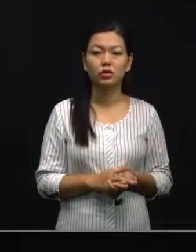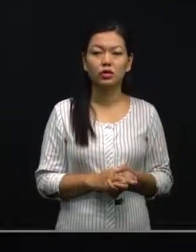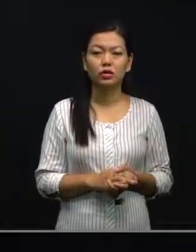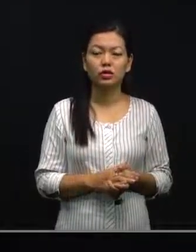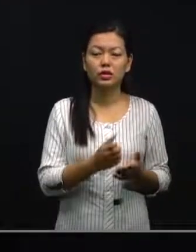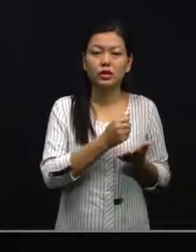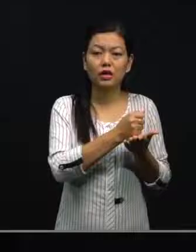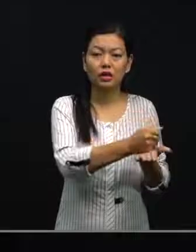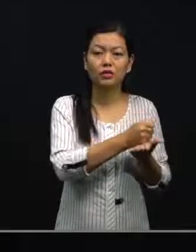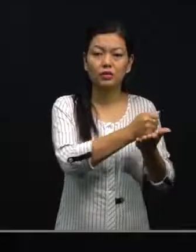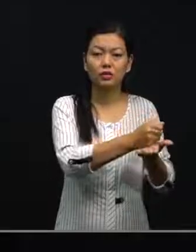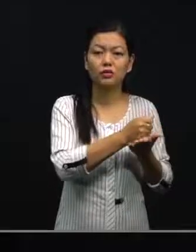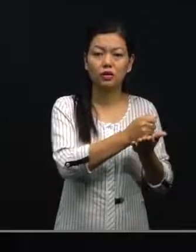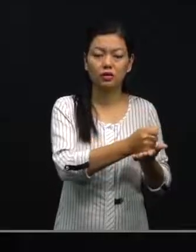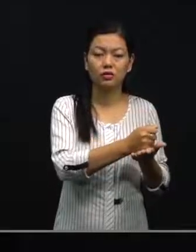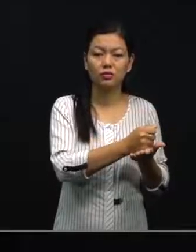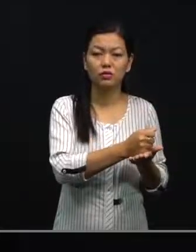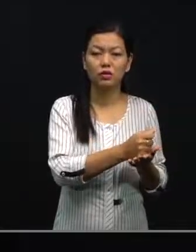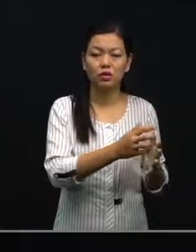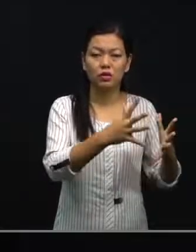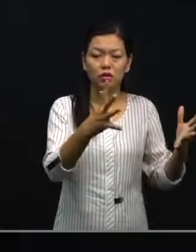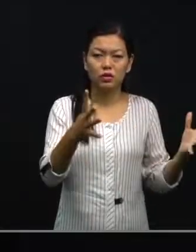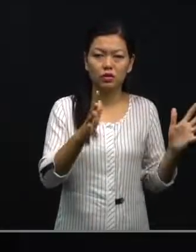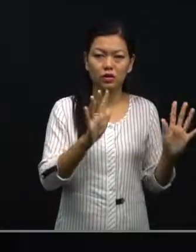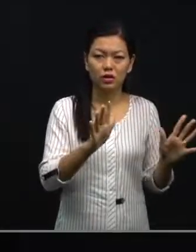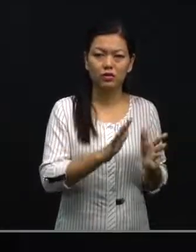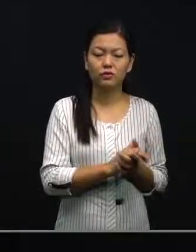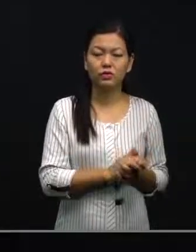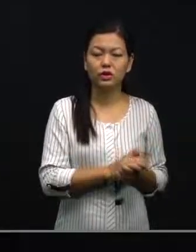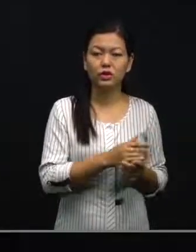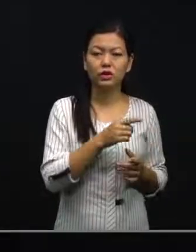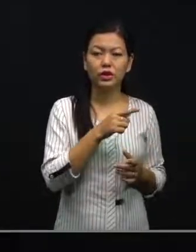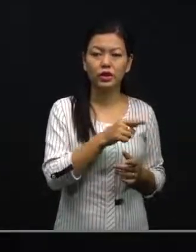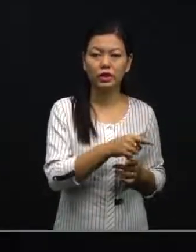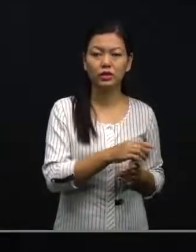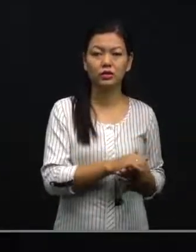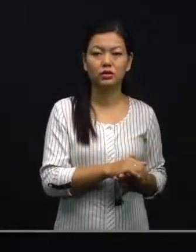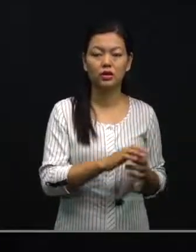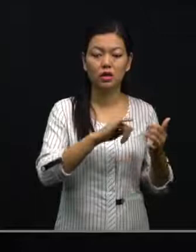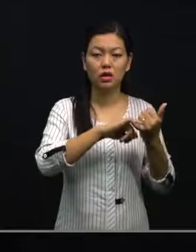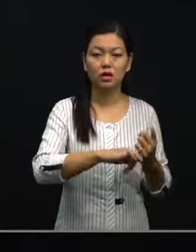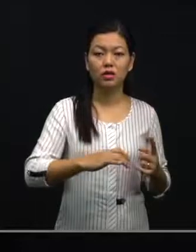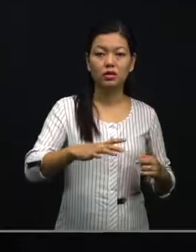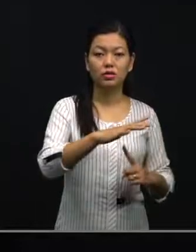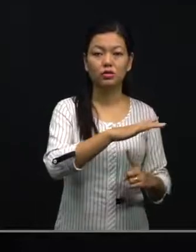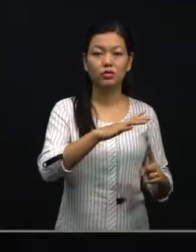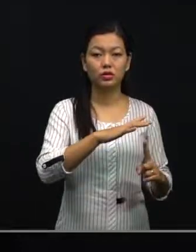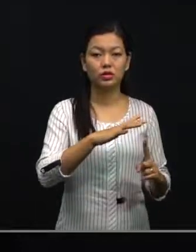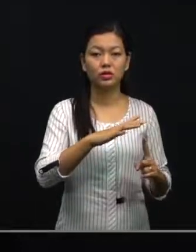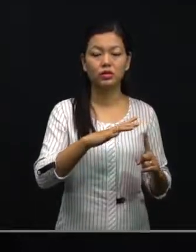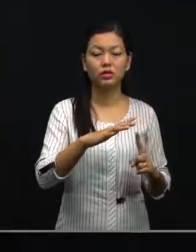materialism also goes to his impression to maintain his social decorum.